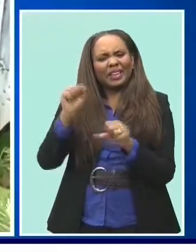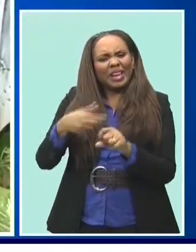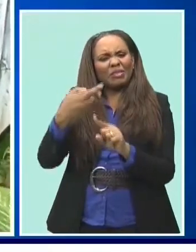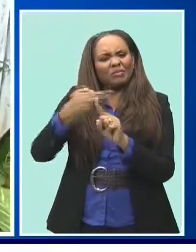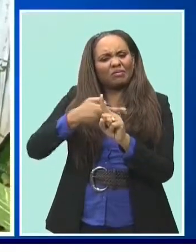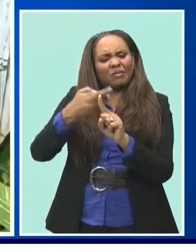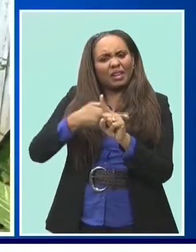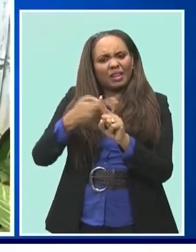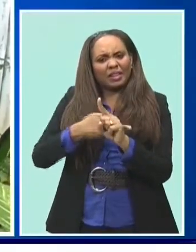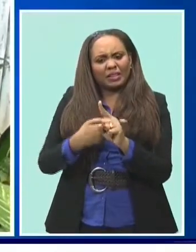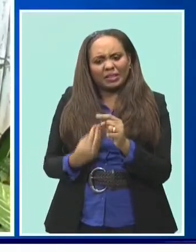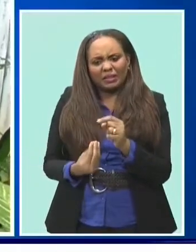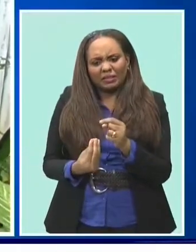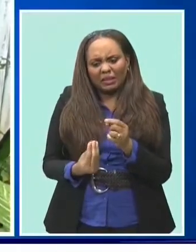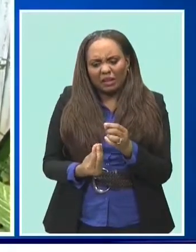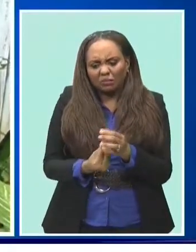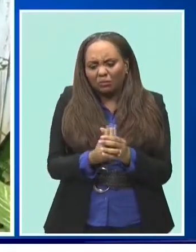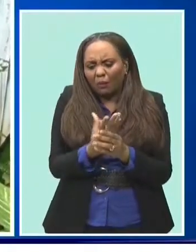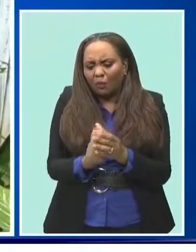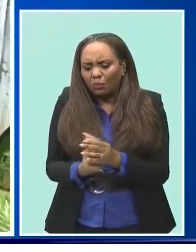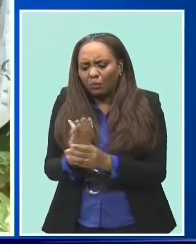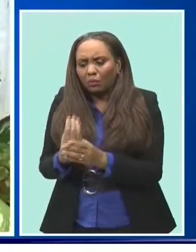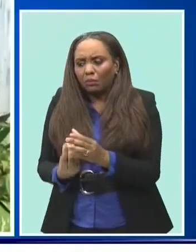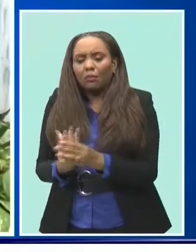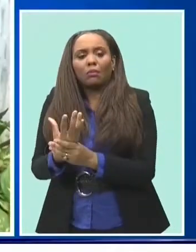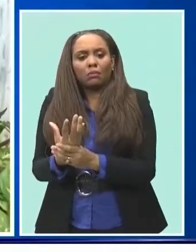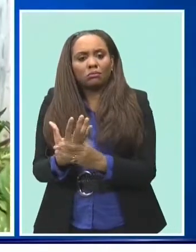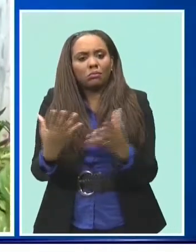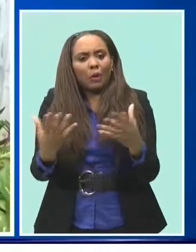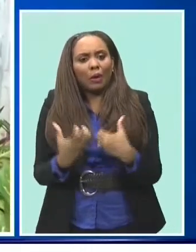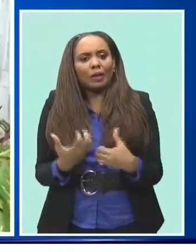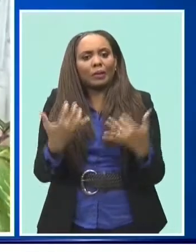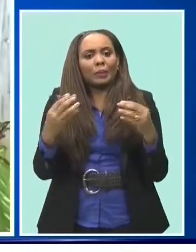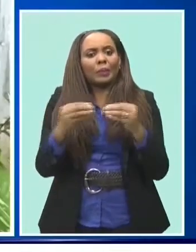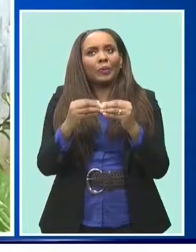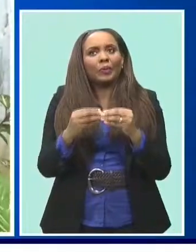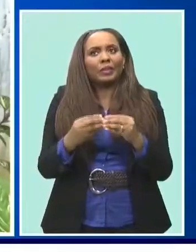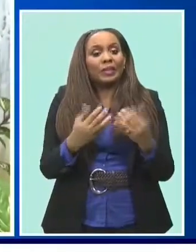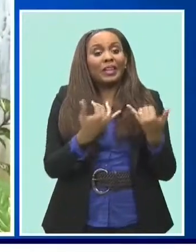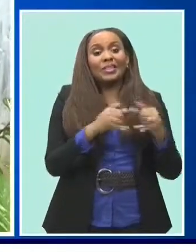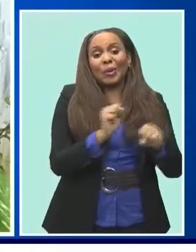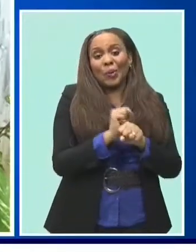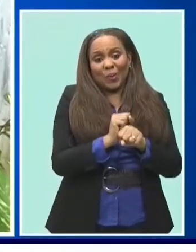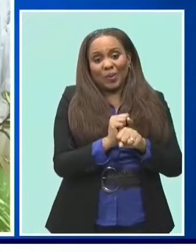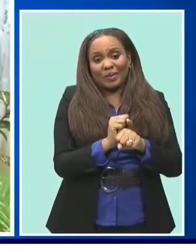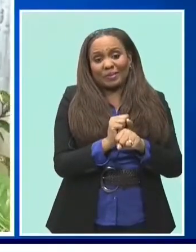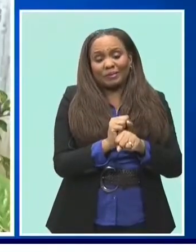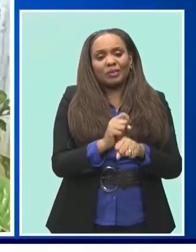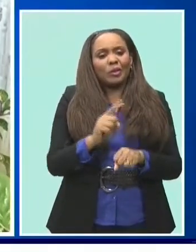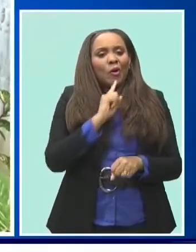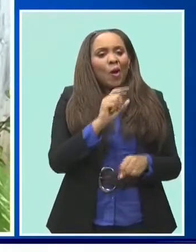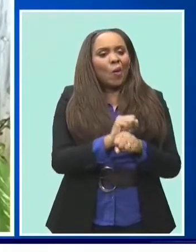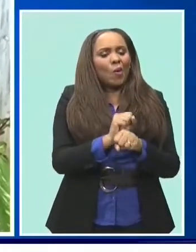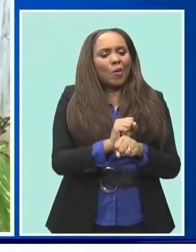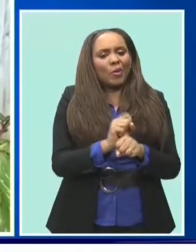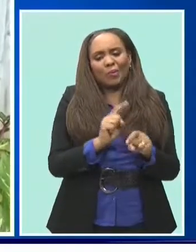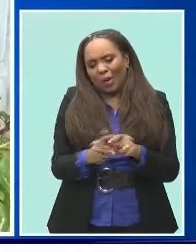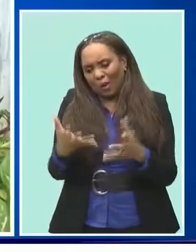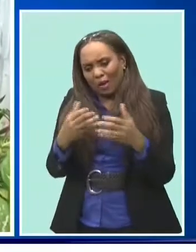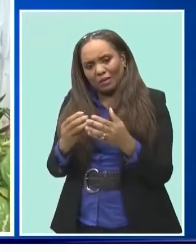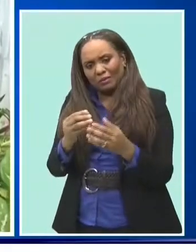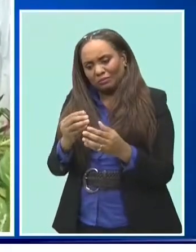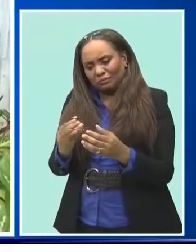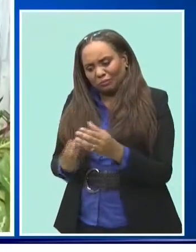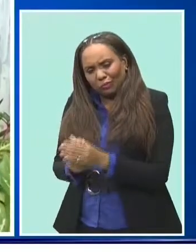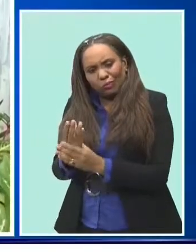and extend it, you know? So that's what I want to do. But I still work, but I do my things, you know? So I would love